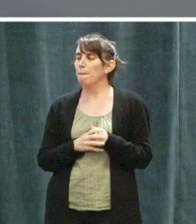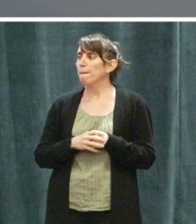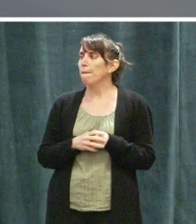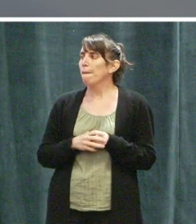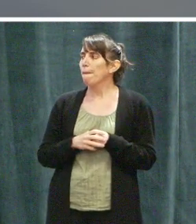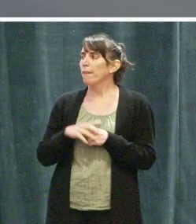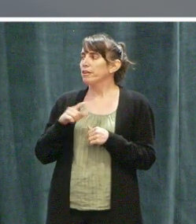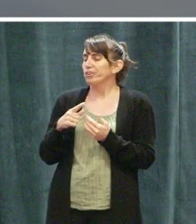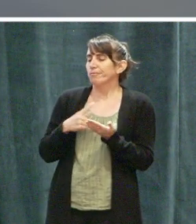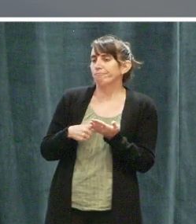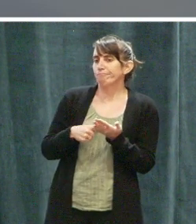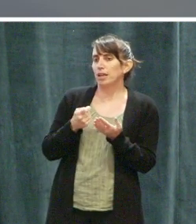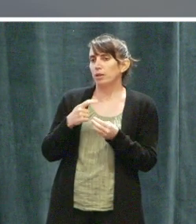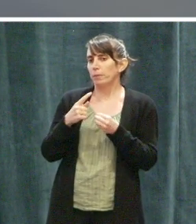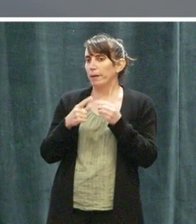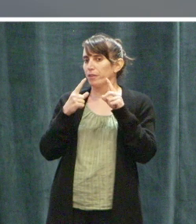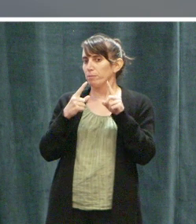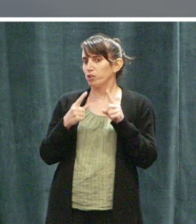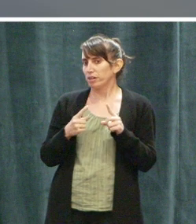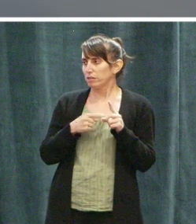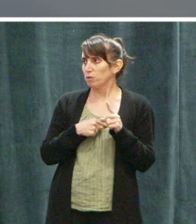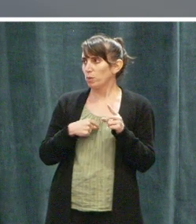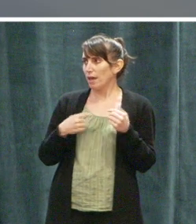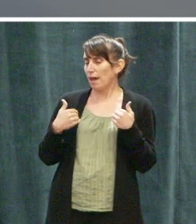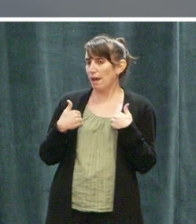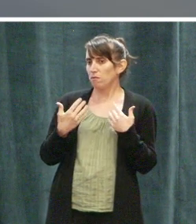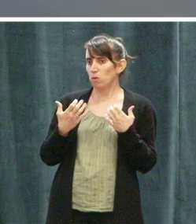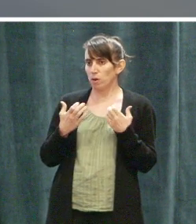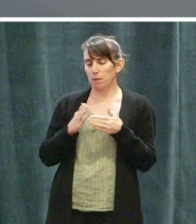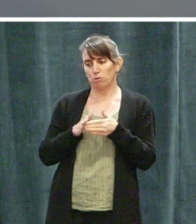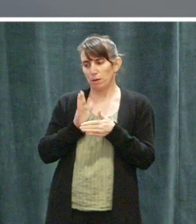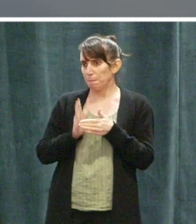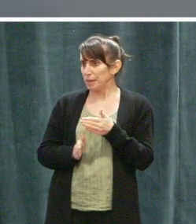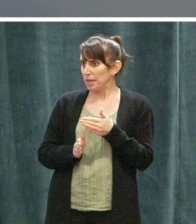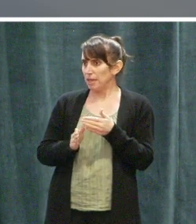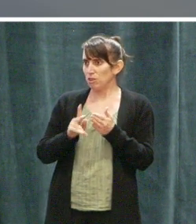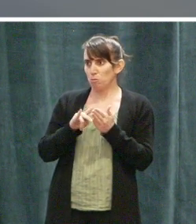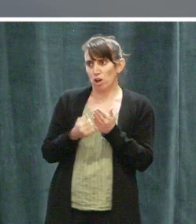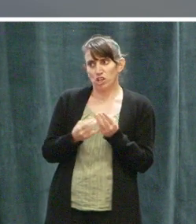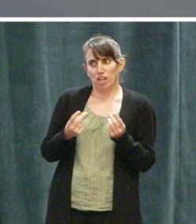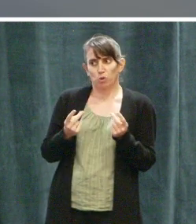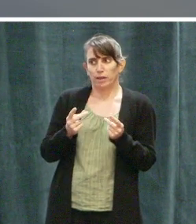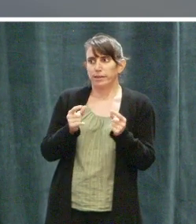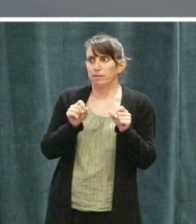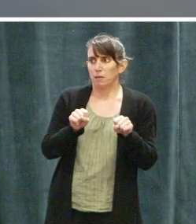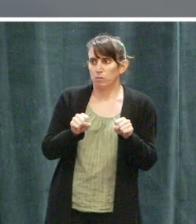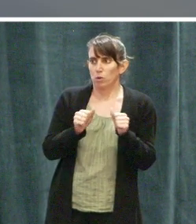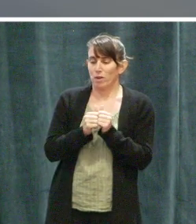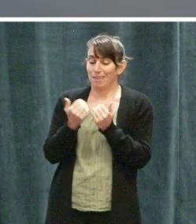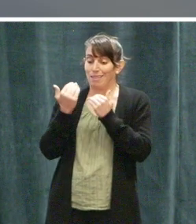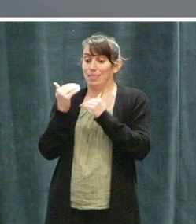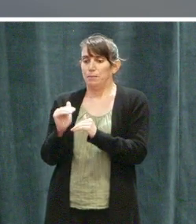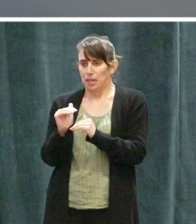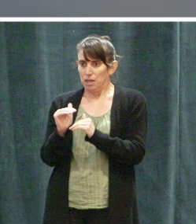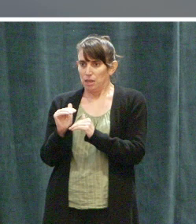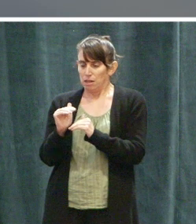Just to talk a little bit about the objectives that we have, we want to be able to complete the project as quickly as possible with as limited disruption as possible. And